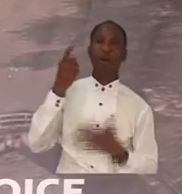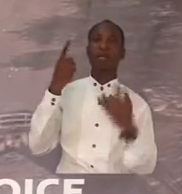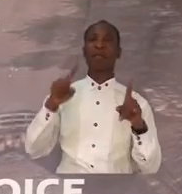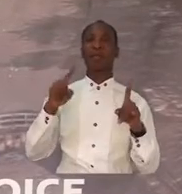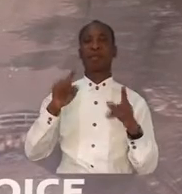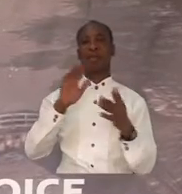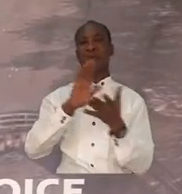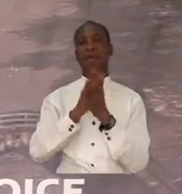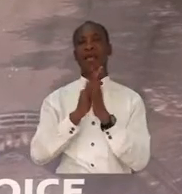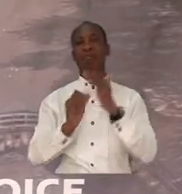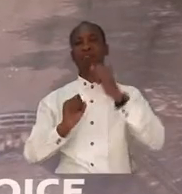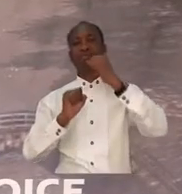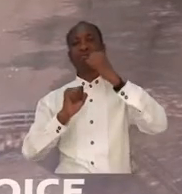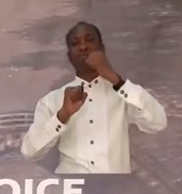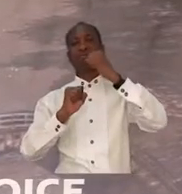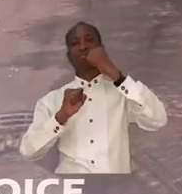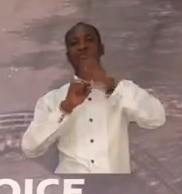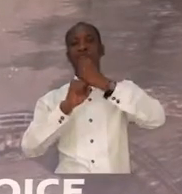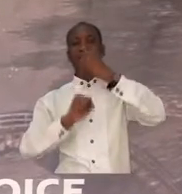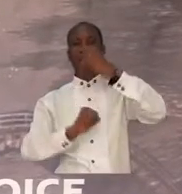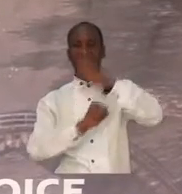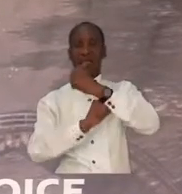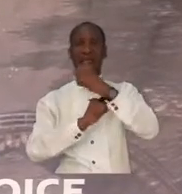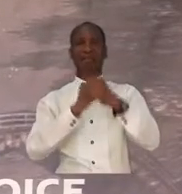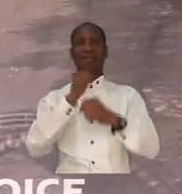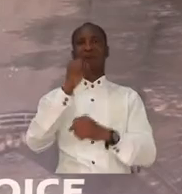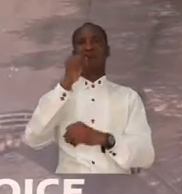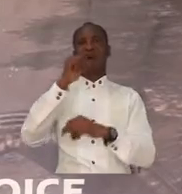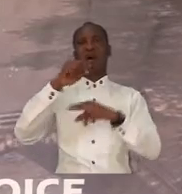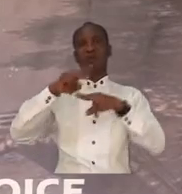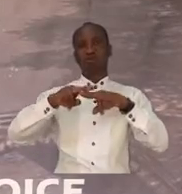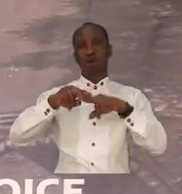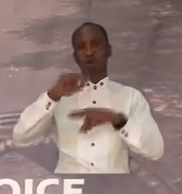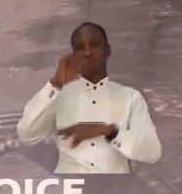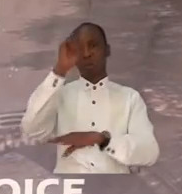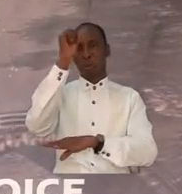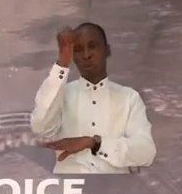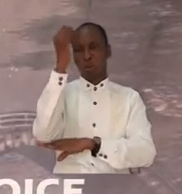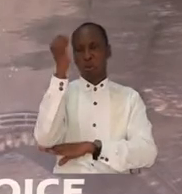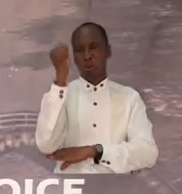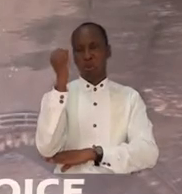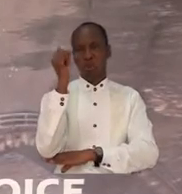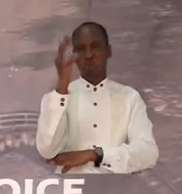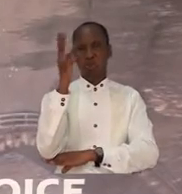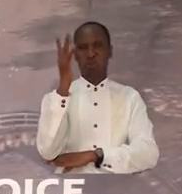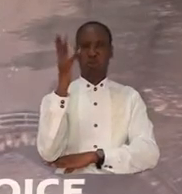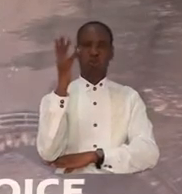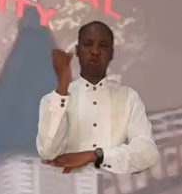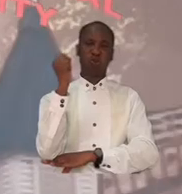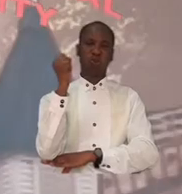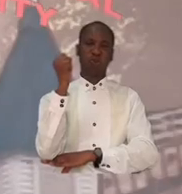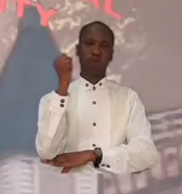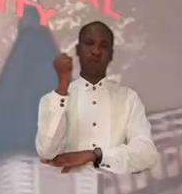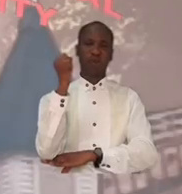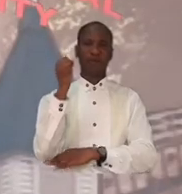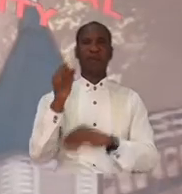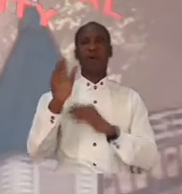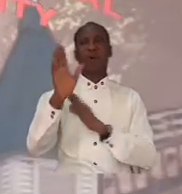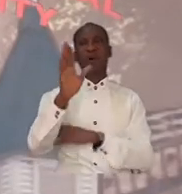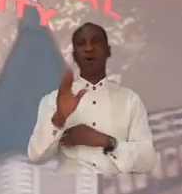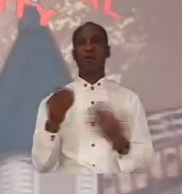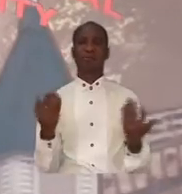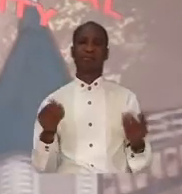si onyankopon so oma instructions oma akwankyre nkyre kyre